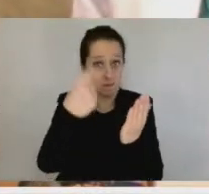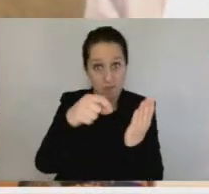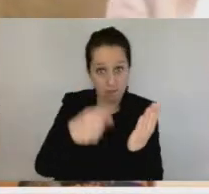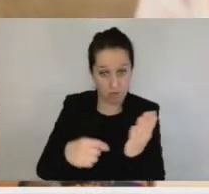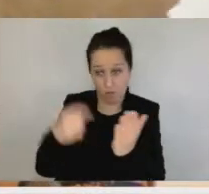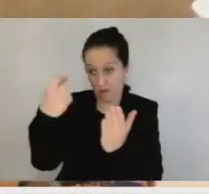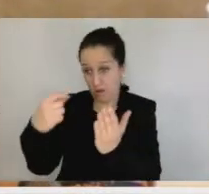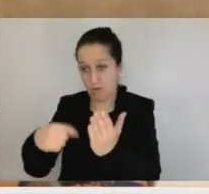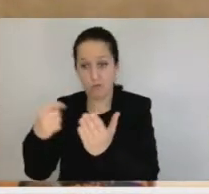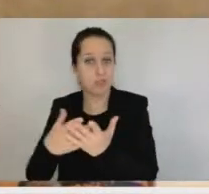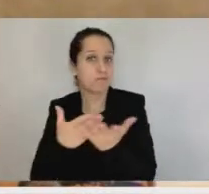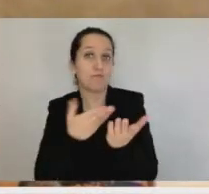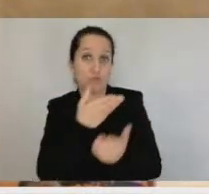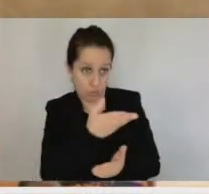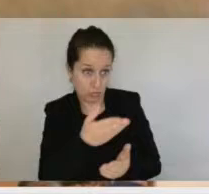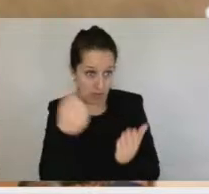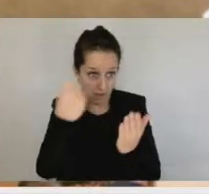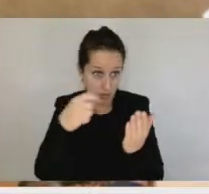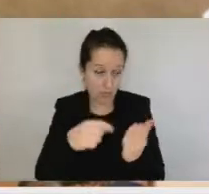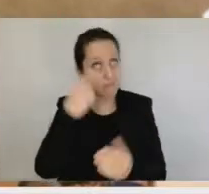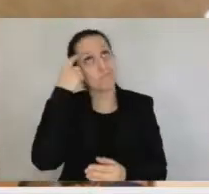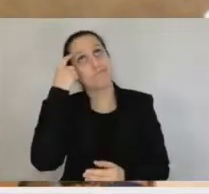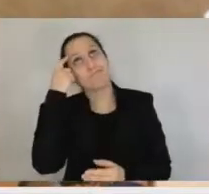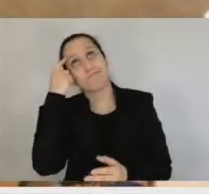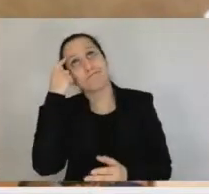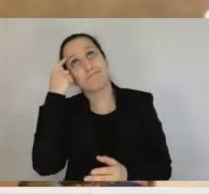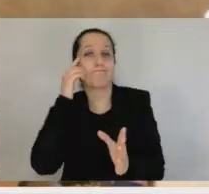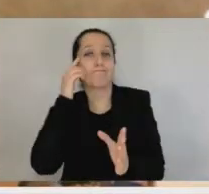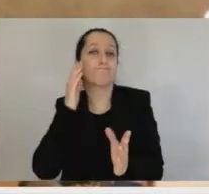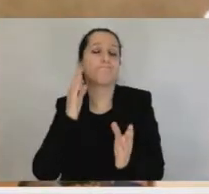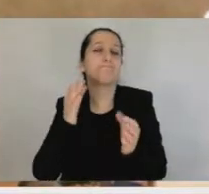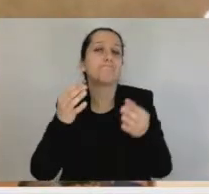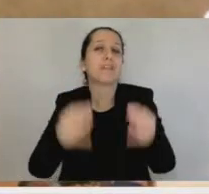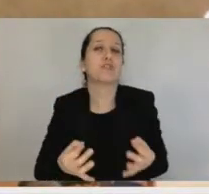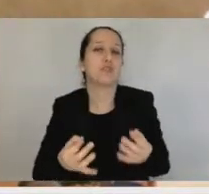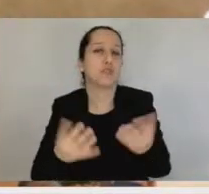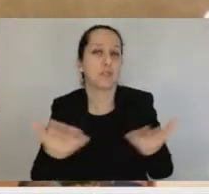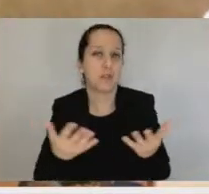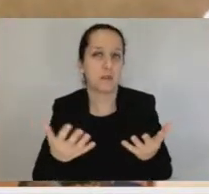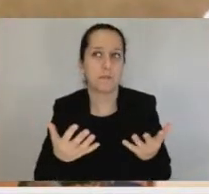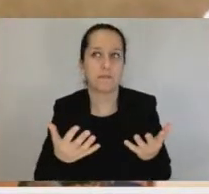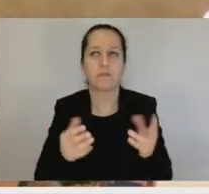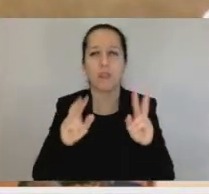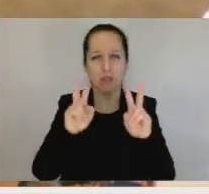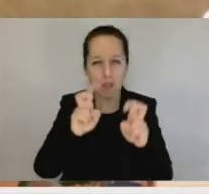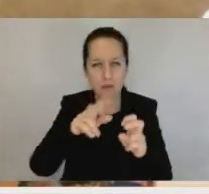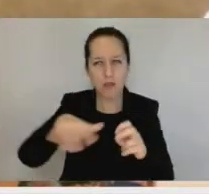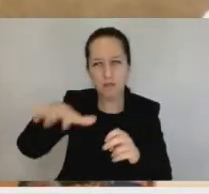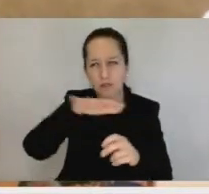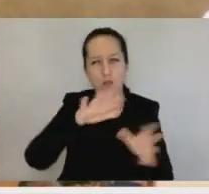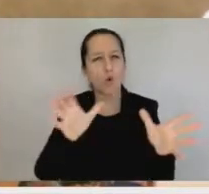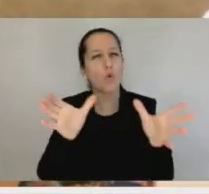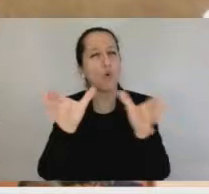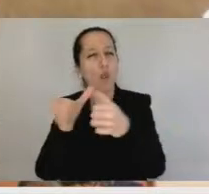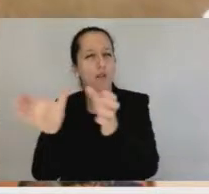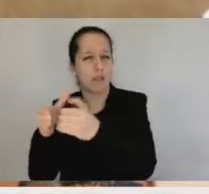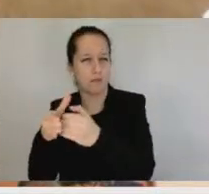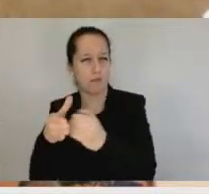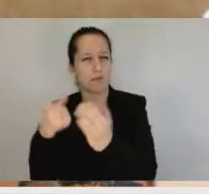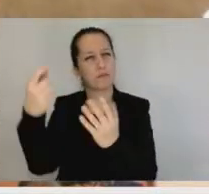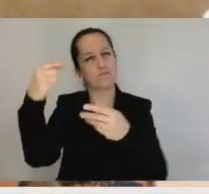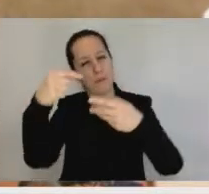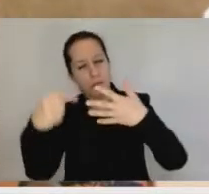you'll have to make a decision with your measurements, Mariana. For example, are the collective variables going to be included in your